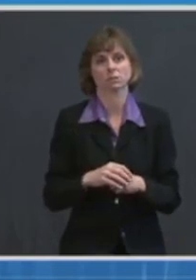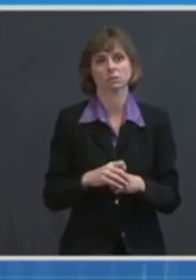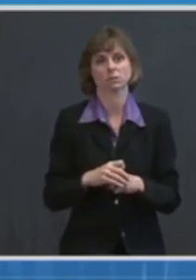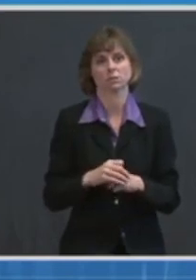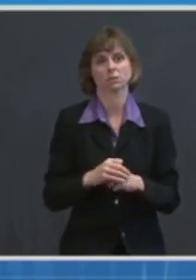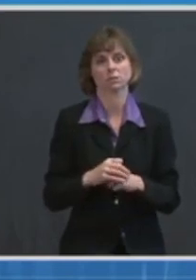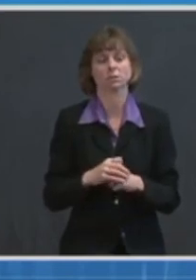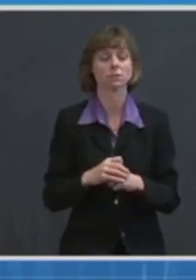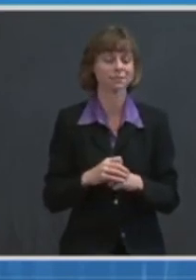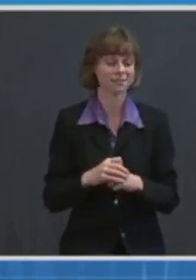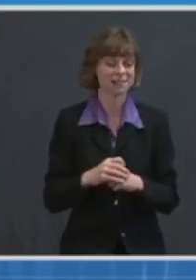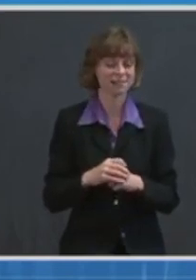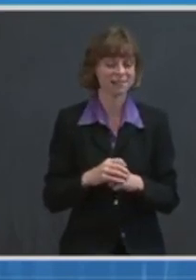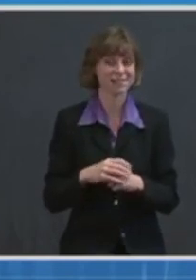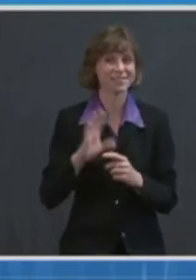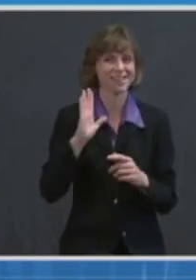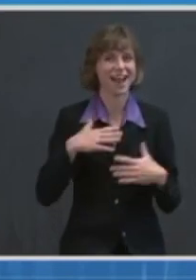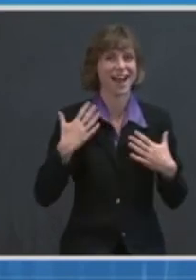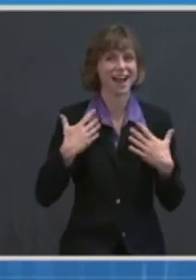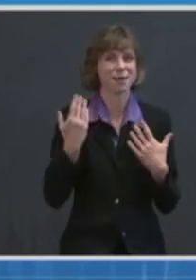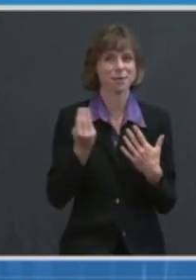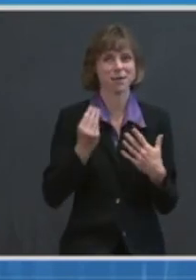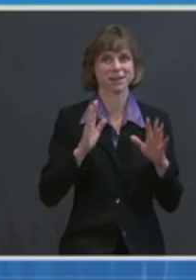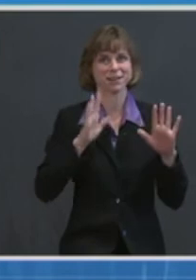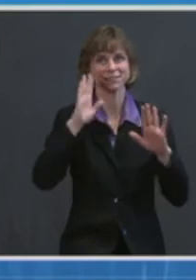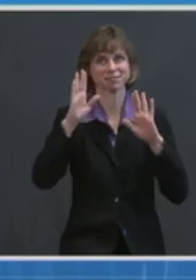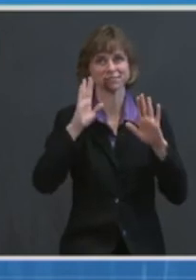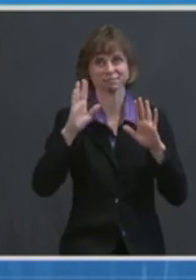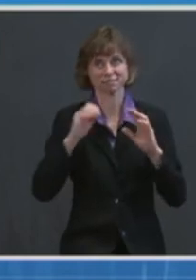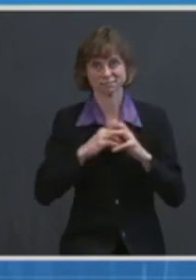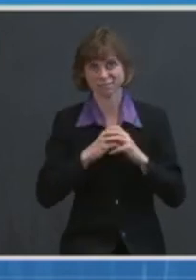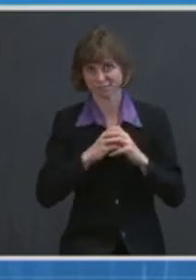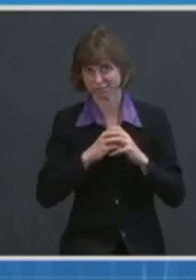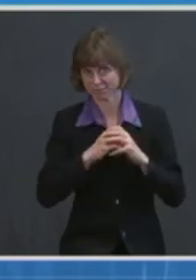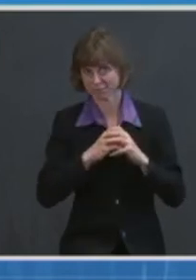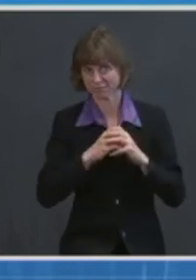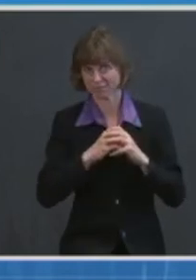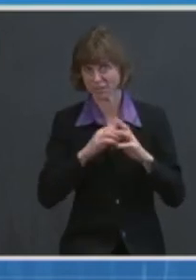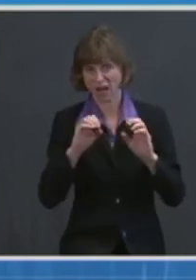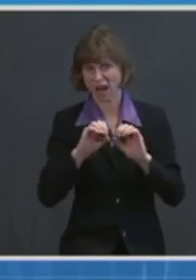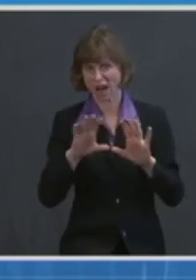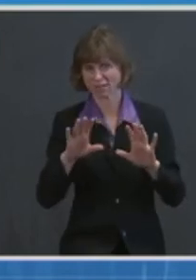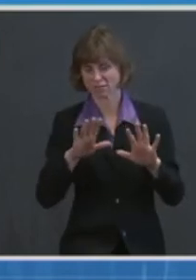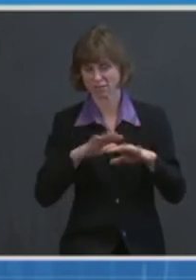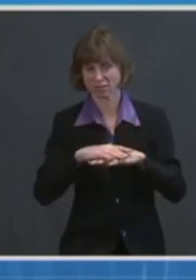Hi, everyone. Happy Monday. Hey, guys. International Women's Day. Obviously, We this have some is,